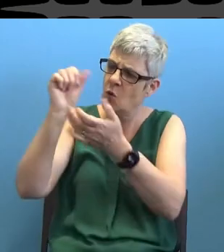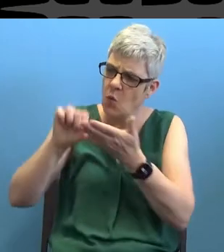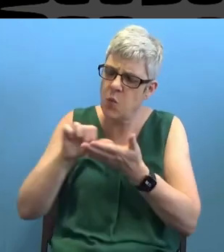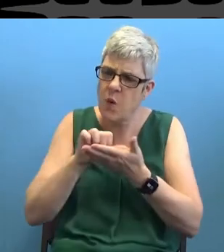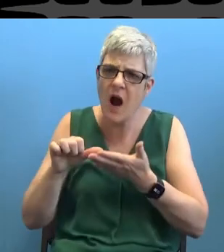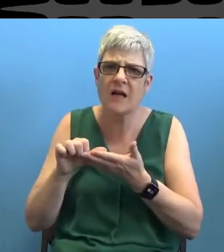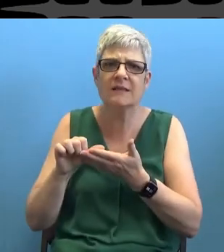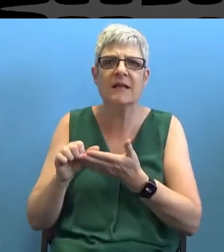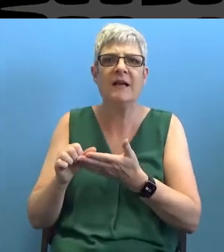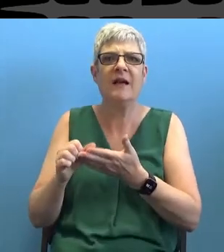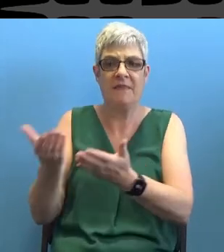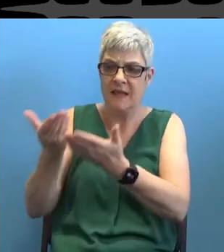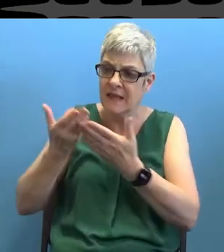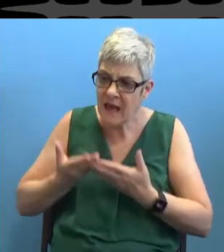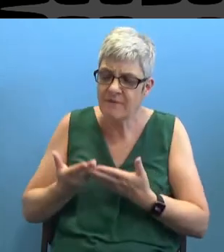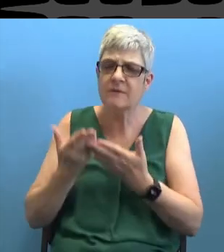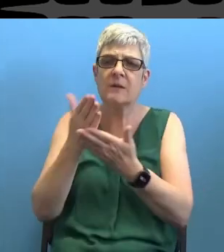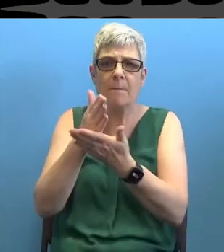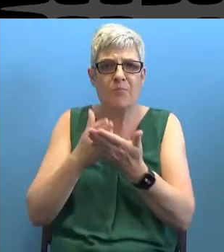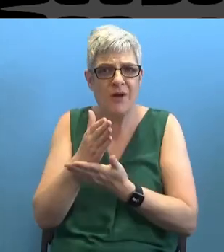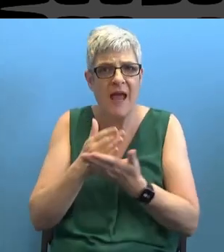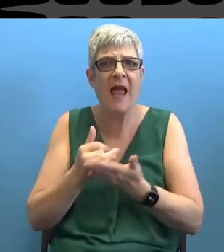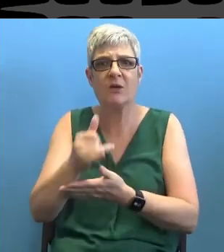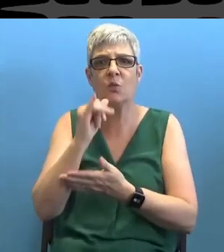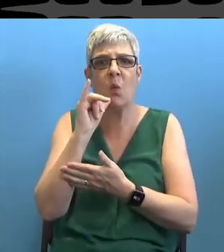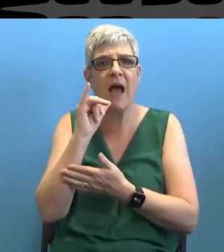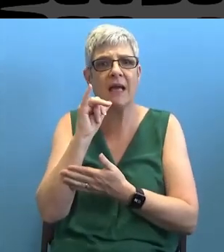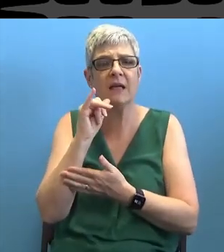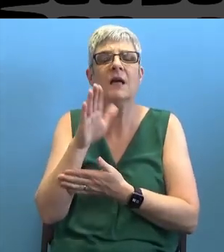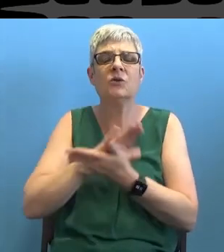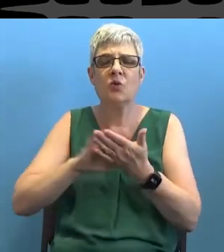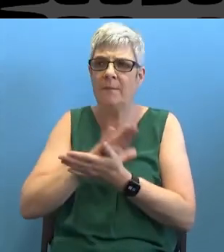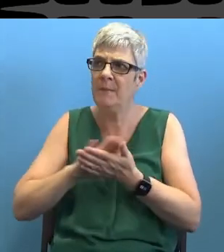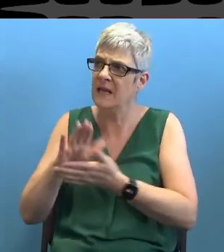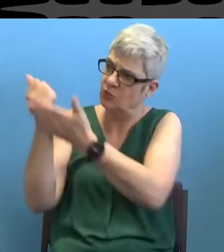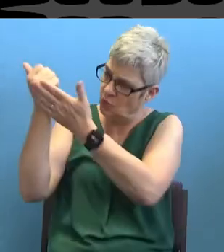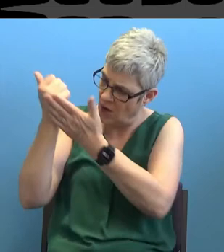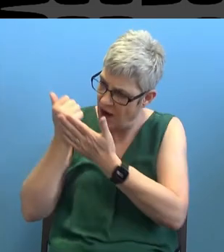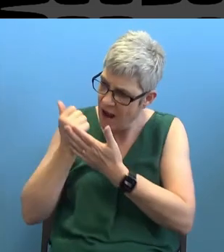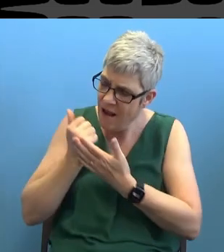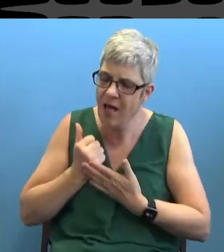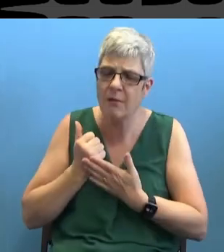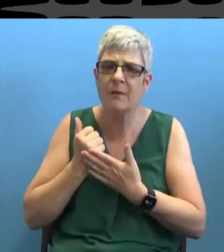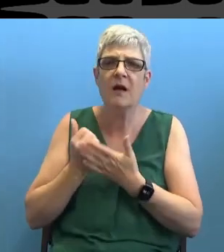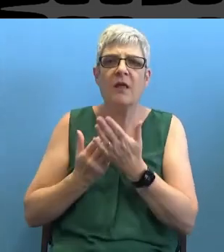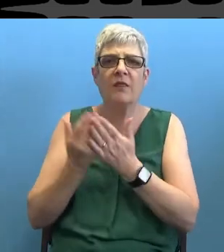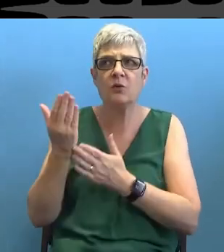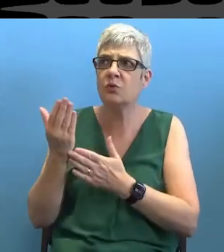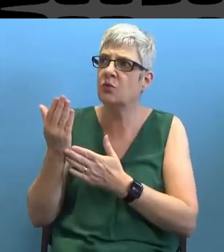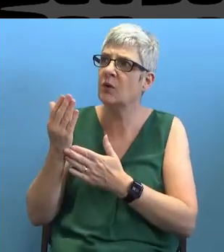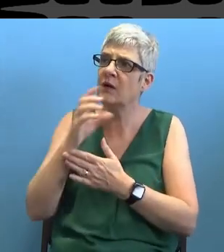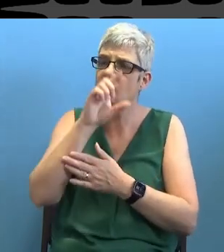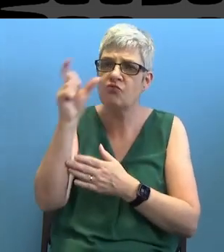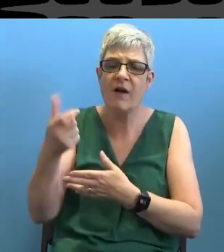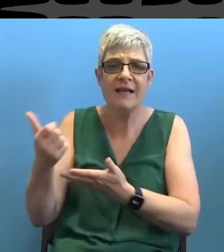of bread and wine, so that with your help, through the grace of Christ and in the power of the